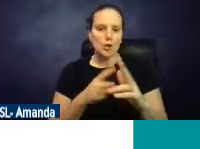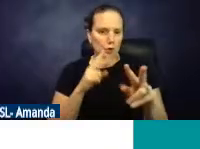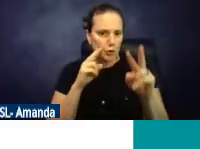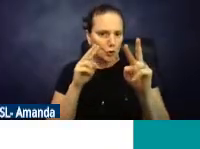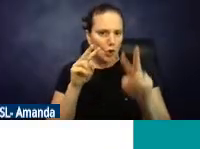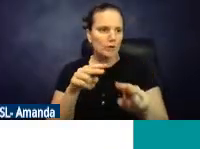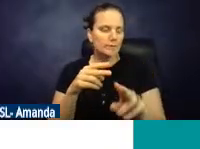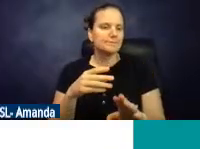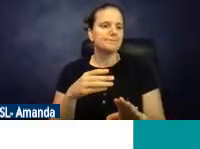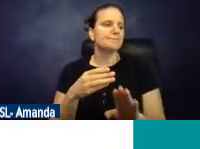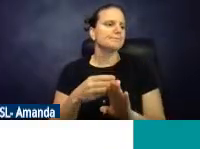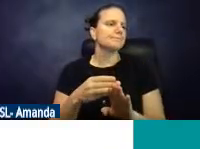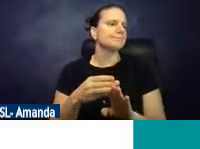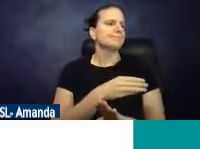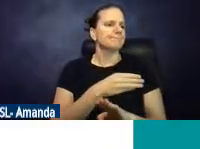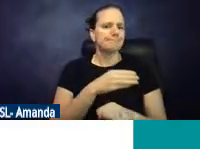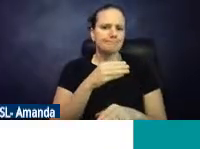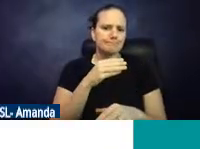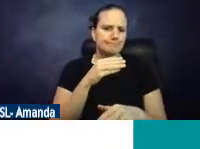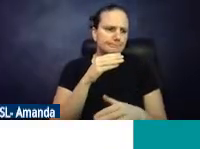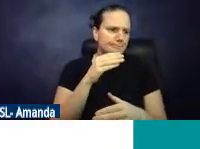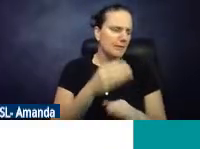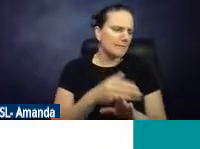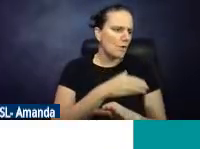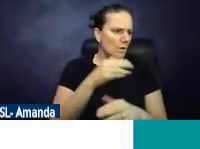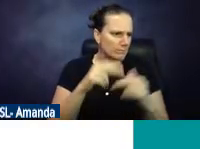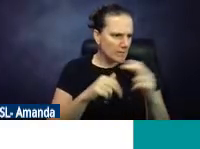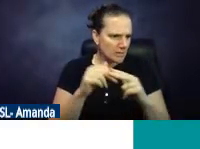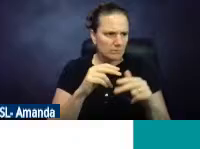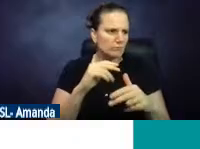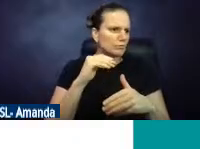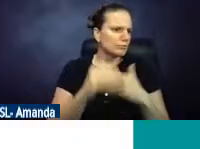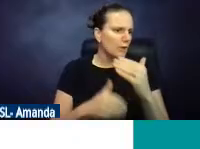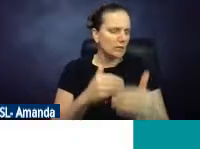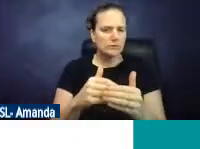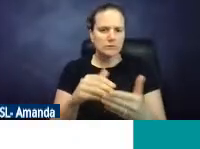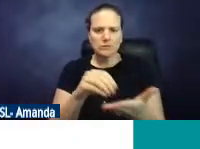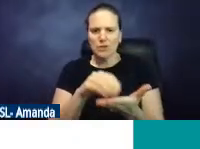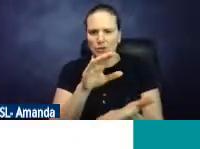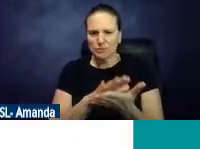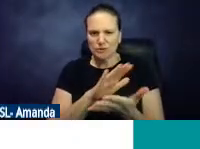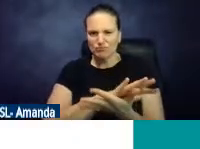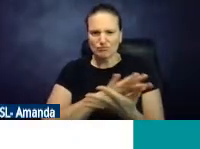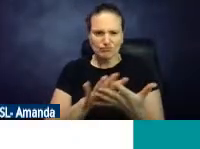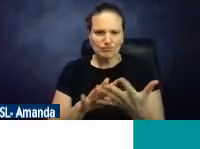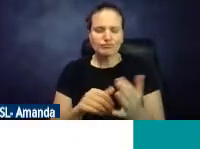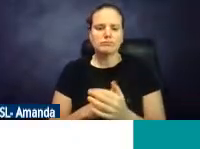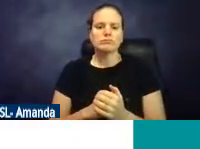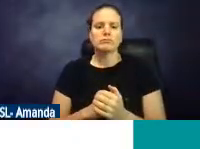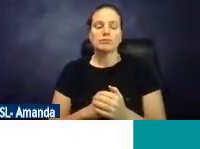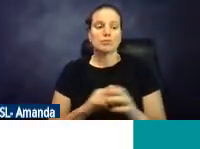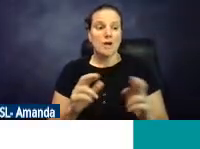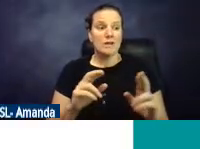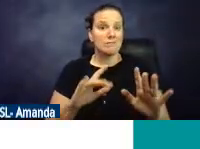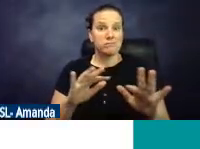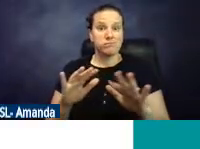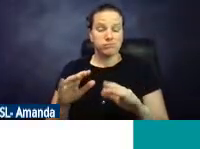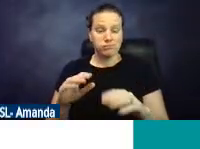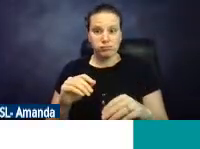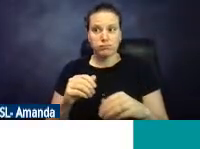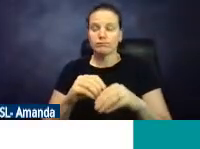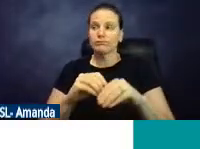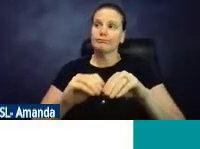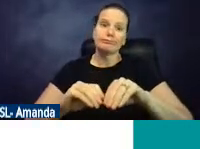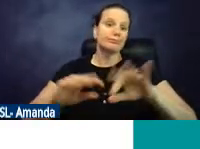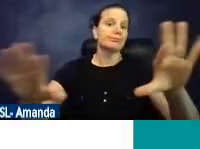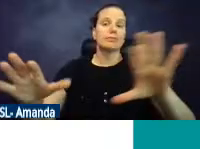procurement processes and documents to start getting those documents ready to put on the street and get